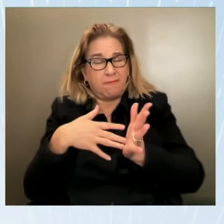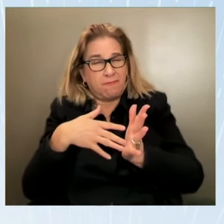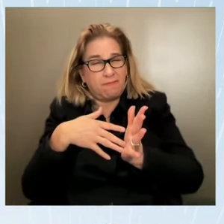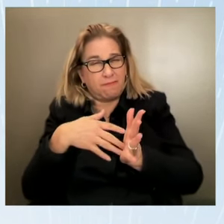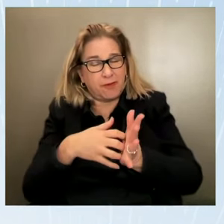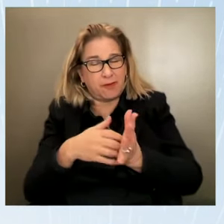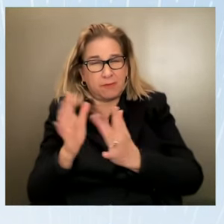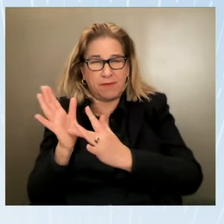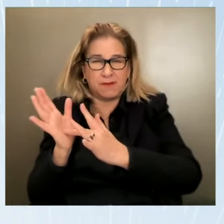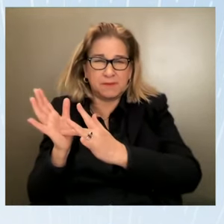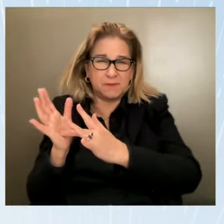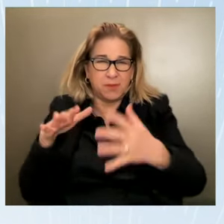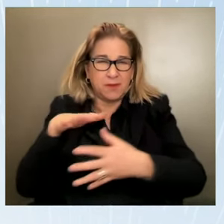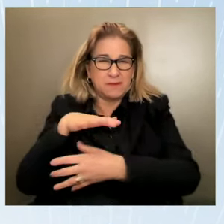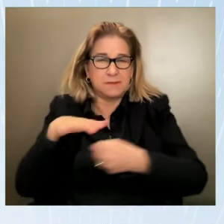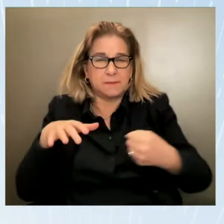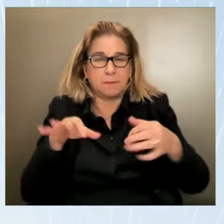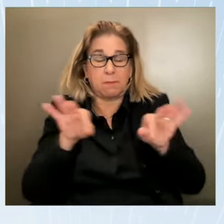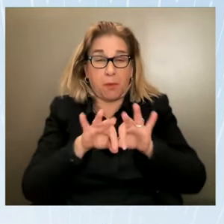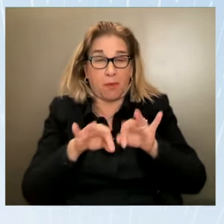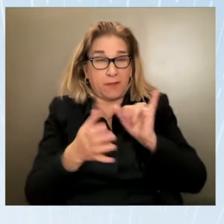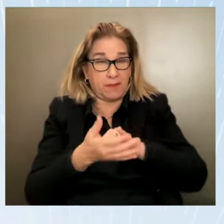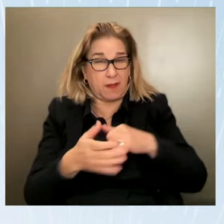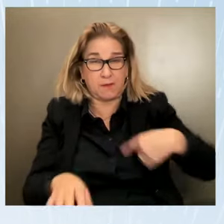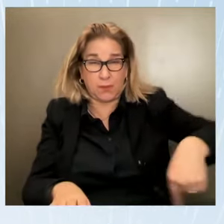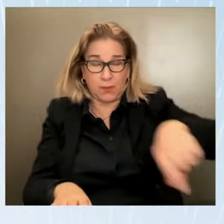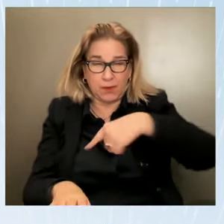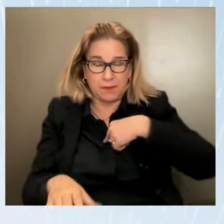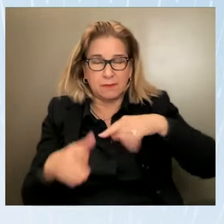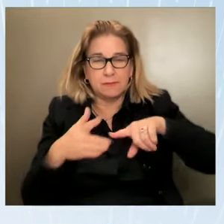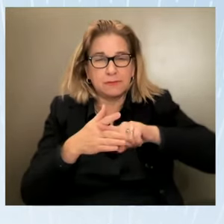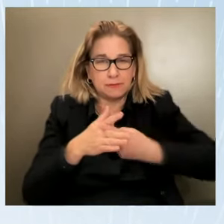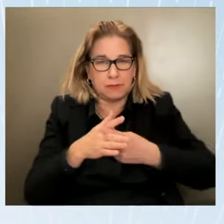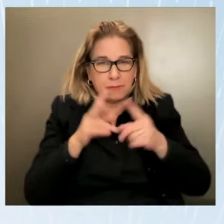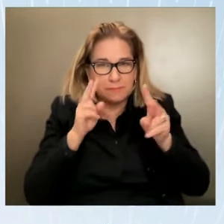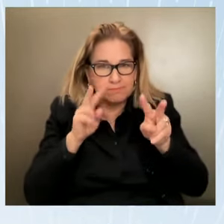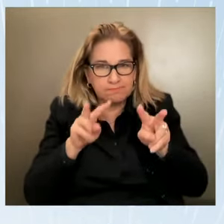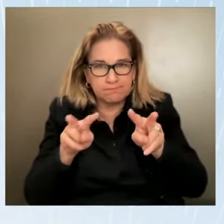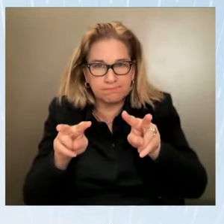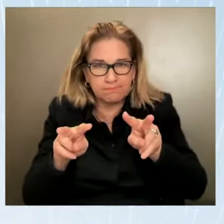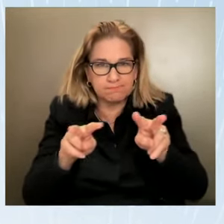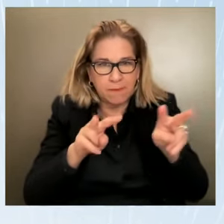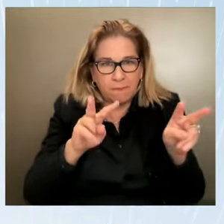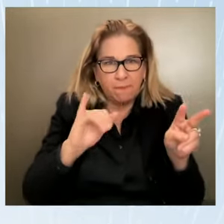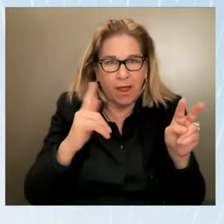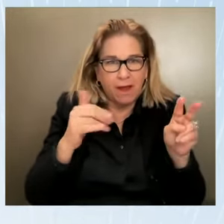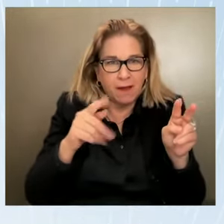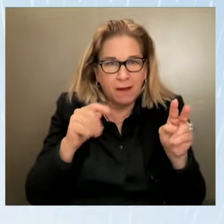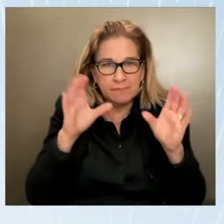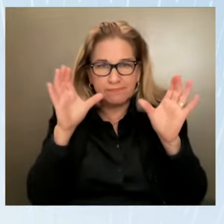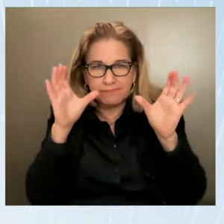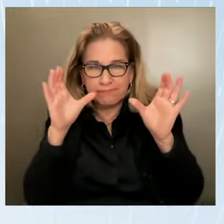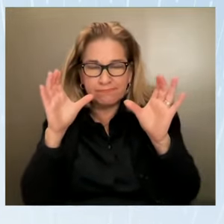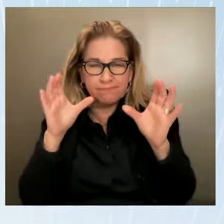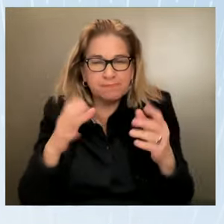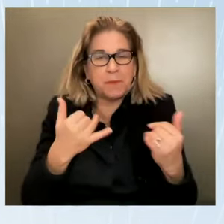it. Transportation, Secretary Buttigieg. Pete, over to you. Thank you, Secretary Blinken. Thanks to everyone here for